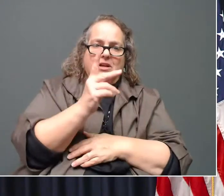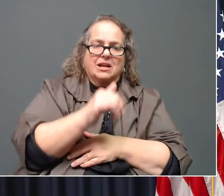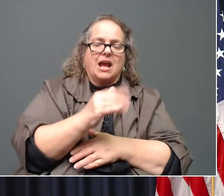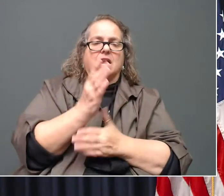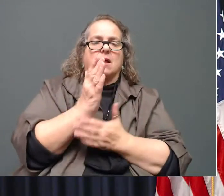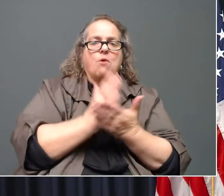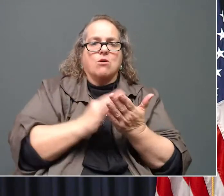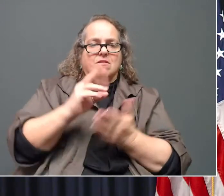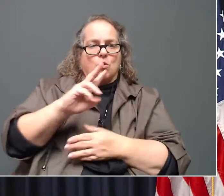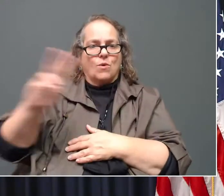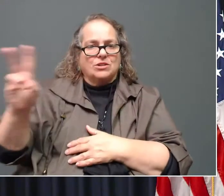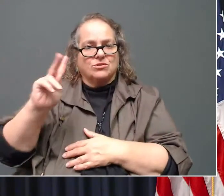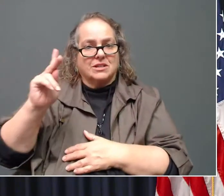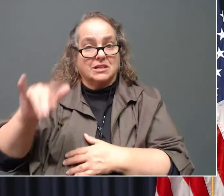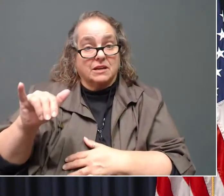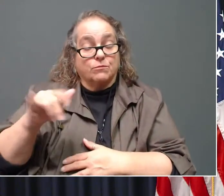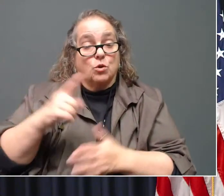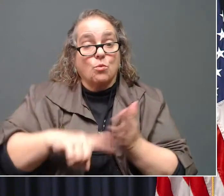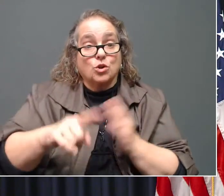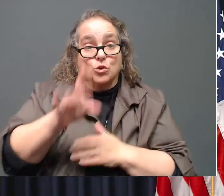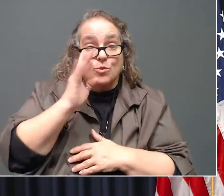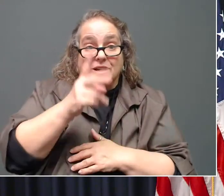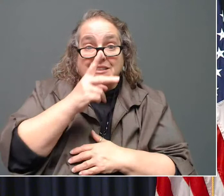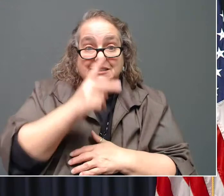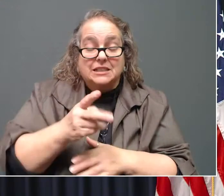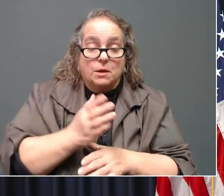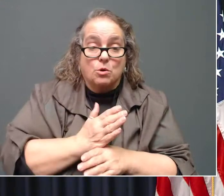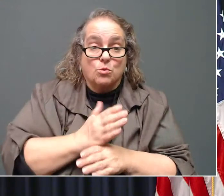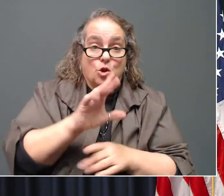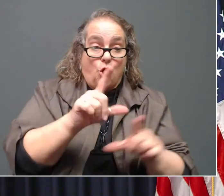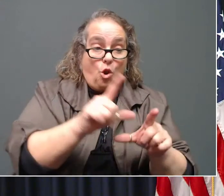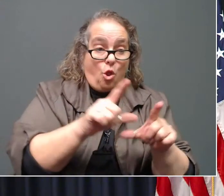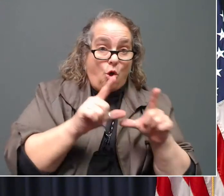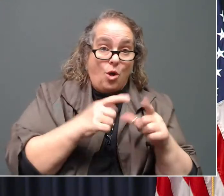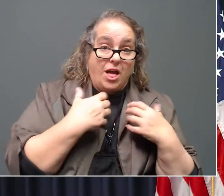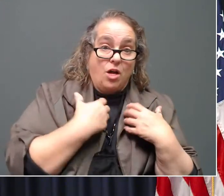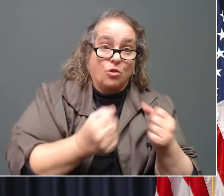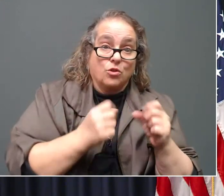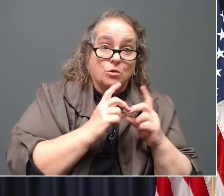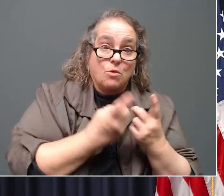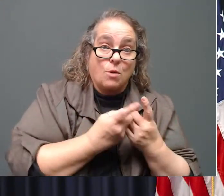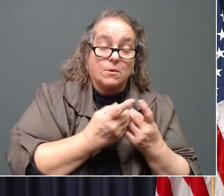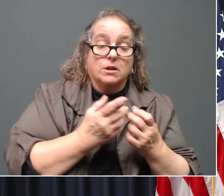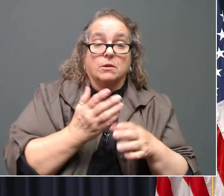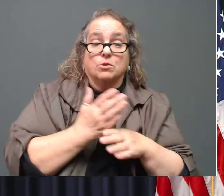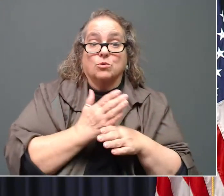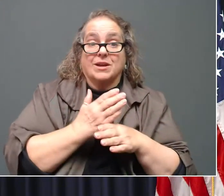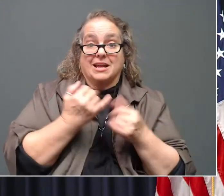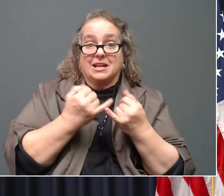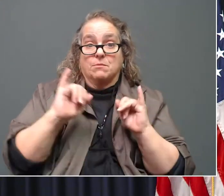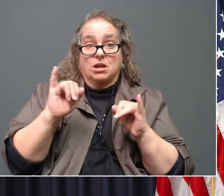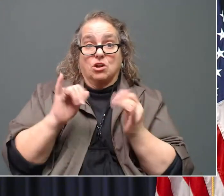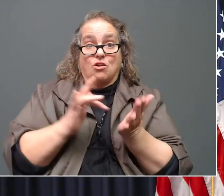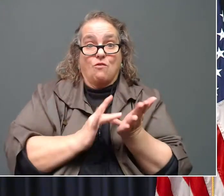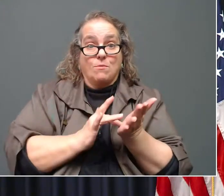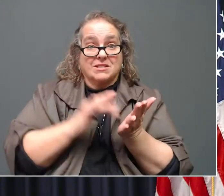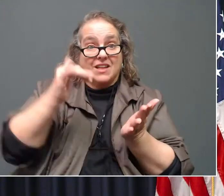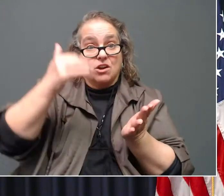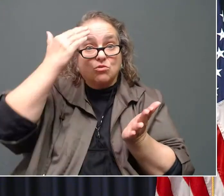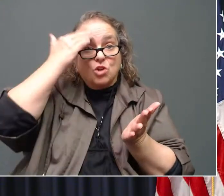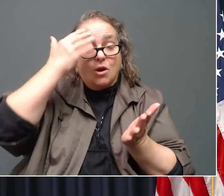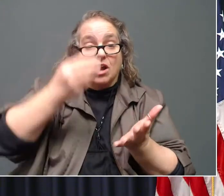Kentucky. And I think what you'll see is between your local health department, between independent pharmacies that are known and trusted in the